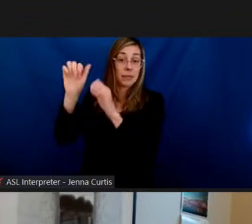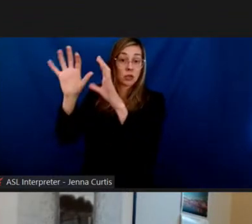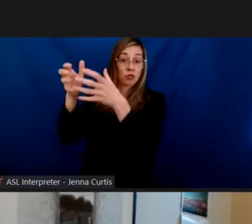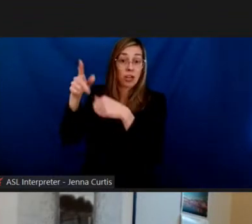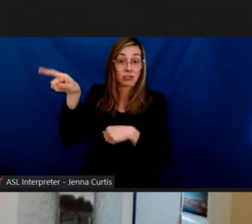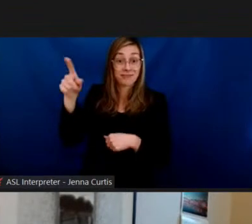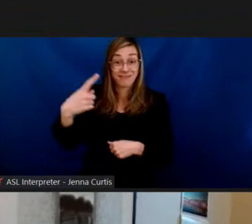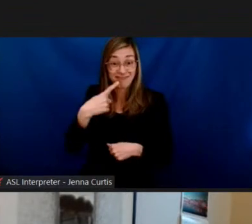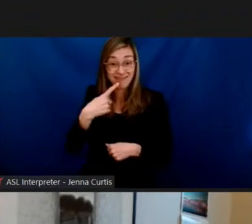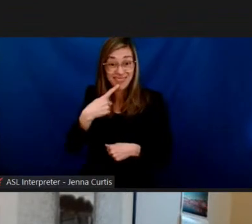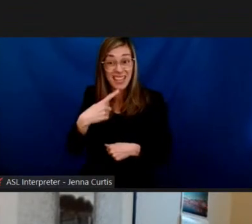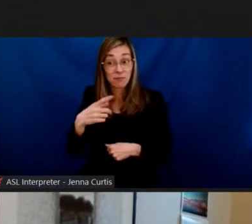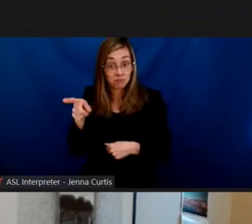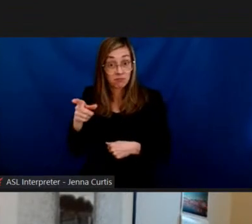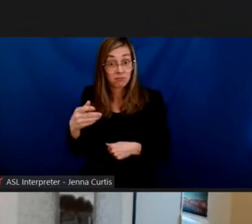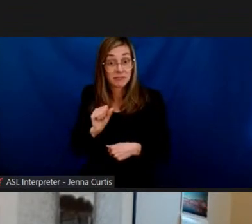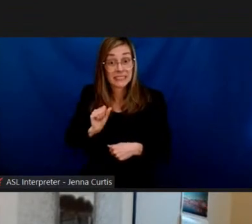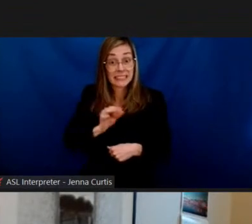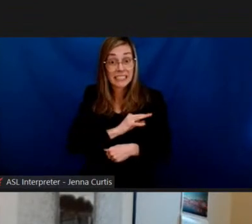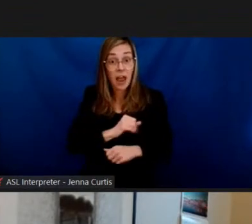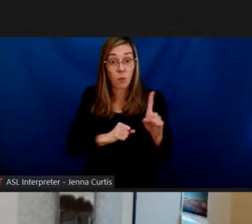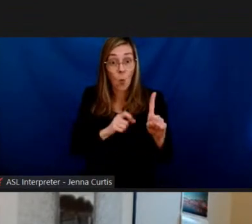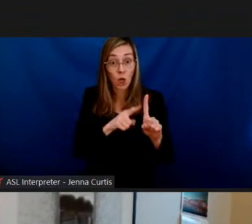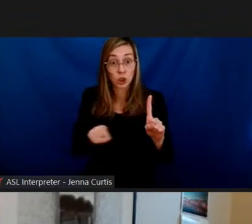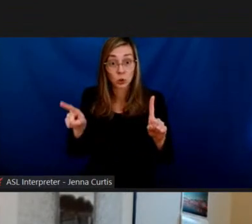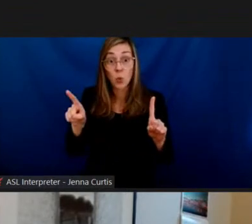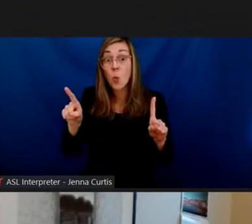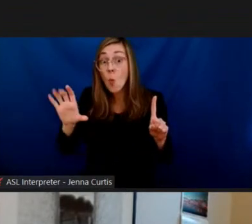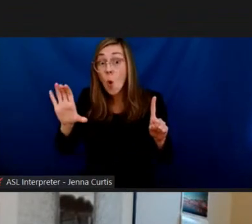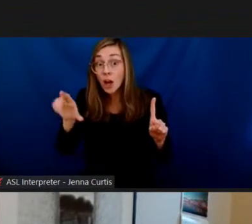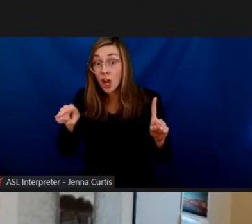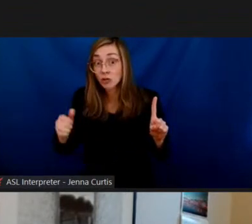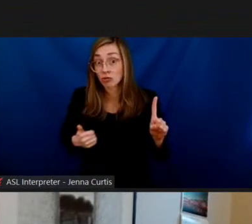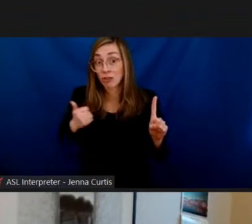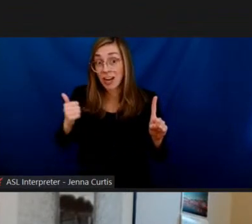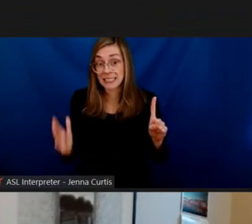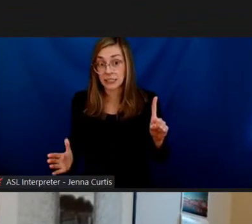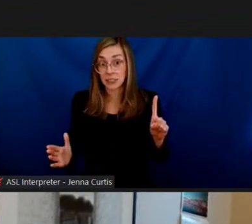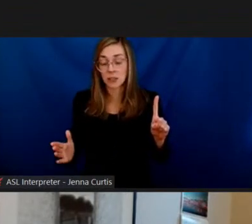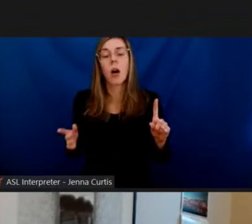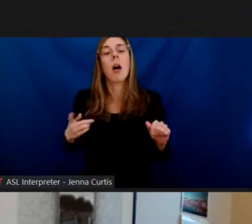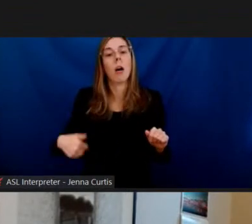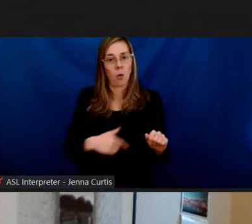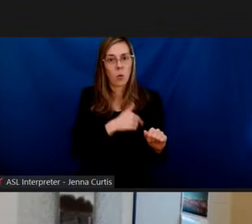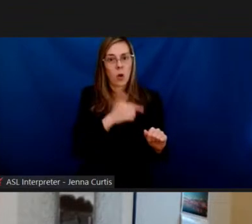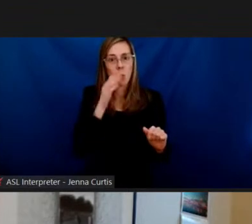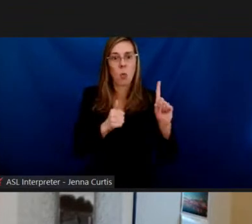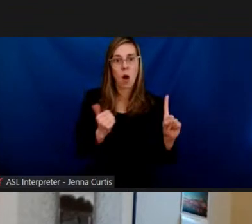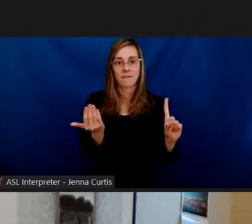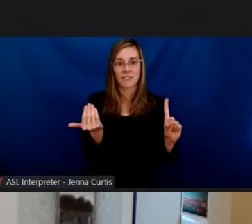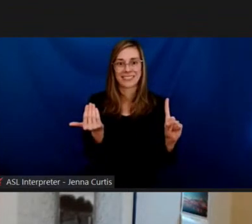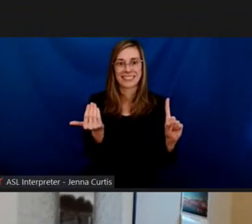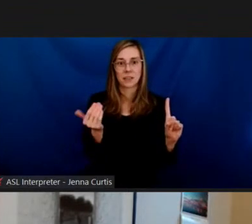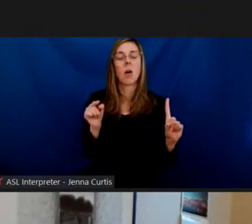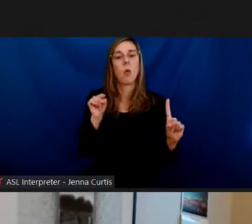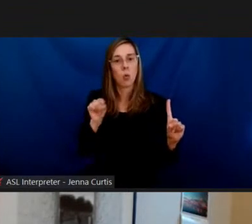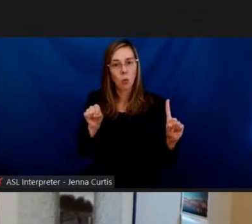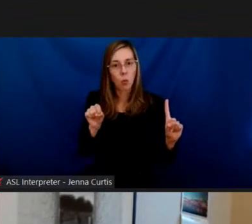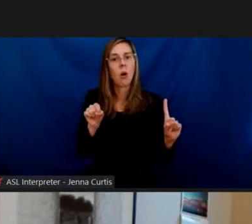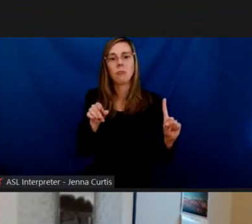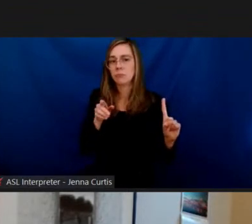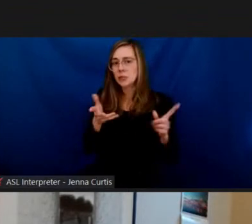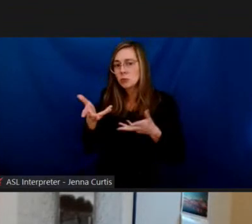be providing intensive one-on-one support for individuals. They will have case management. The